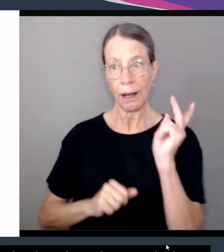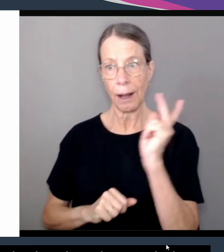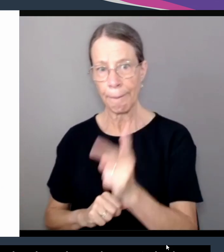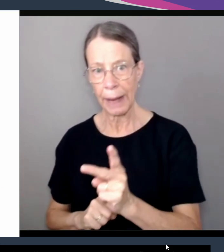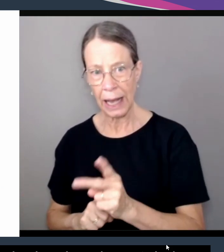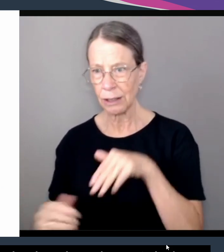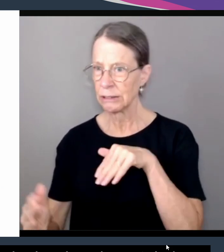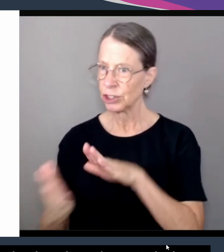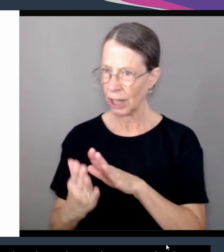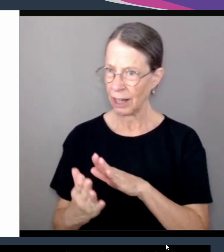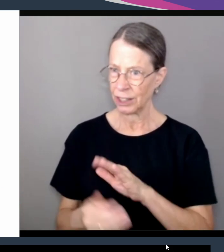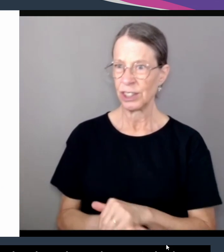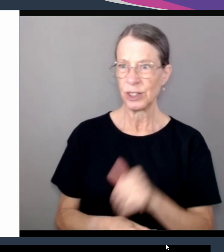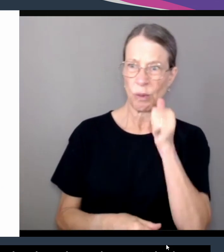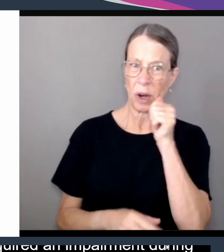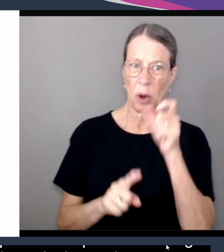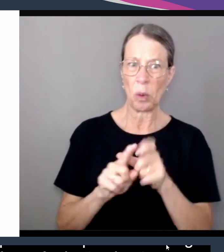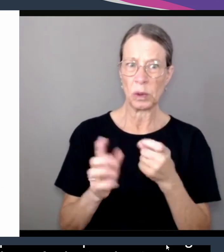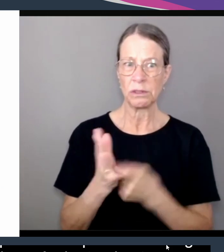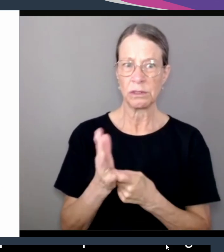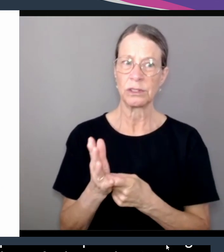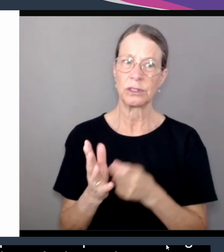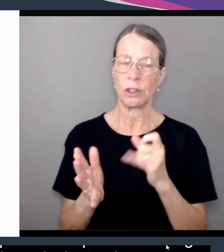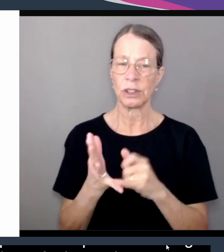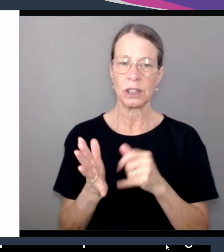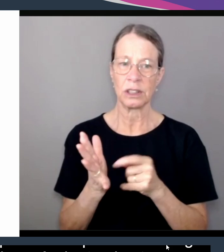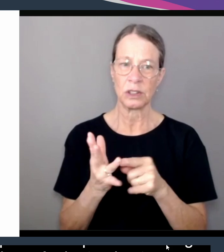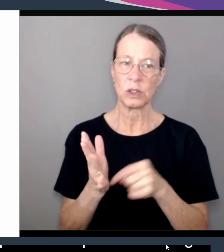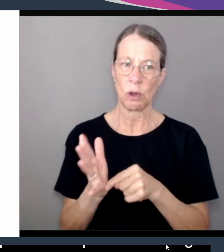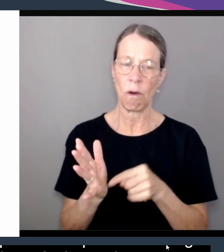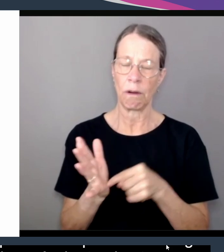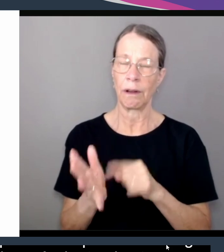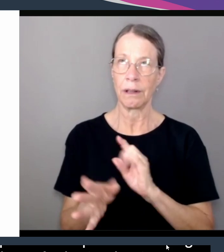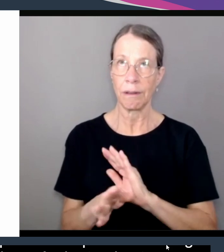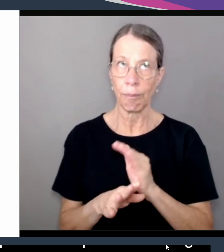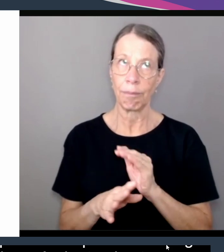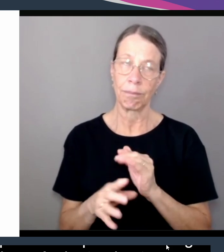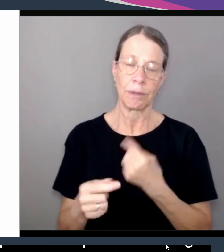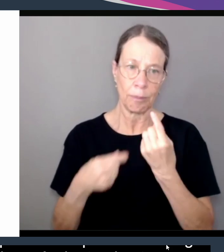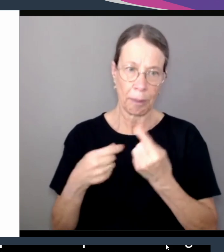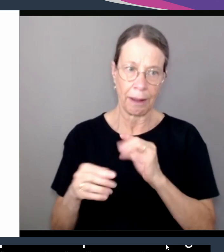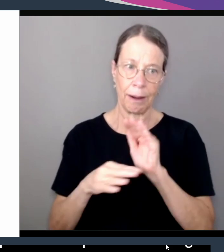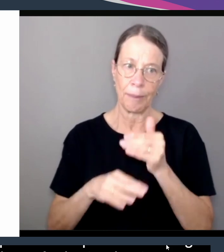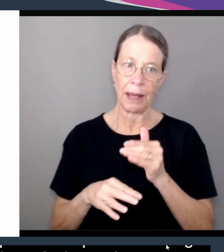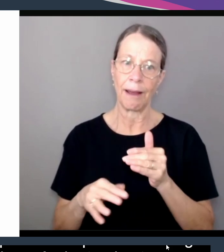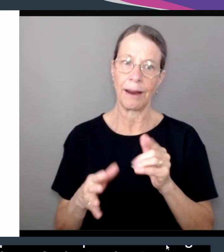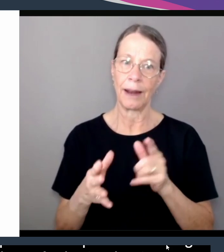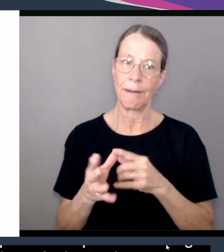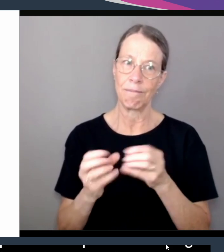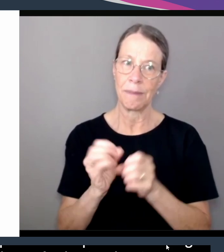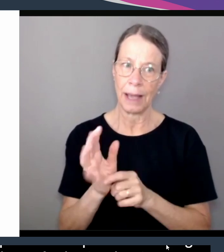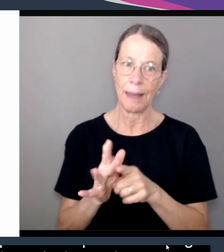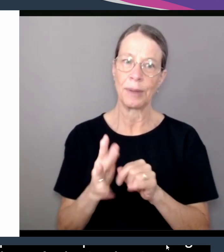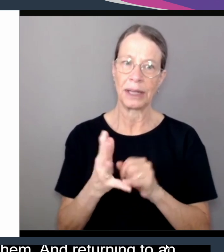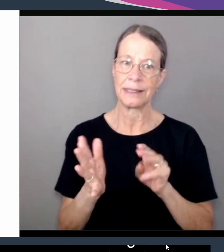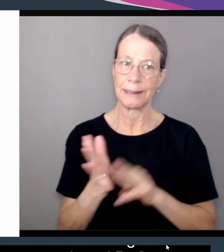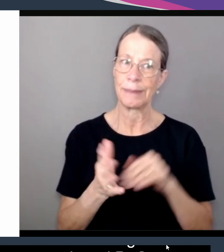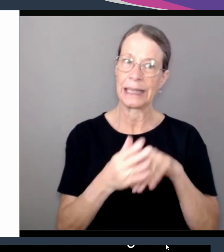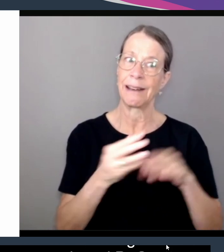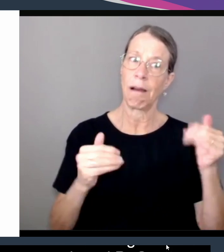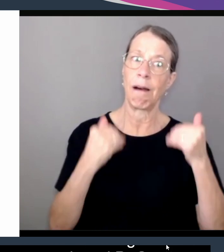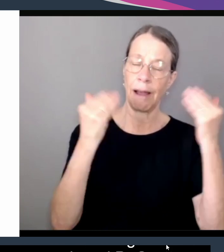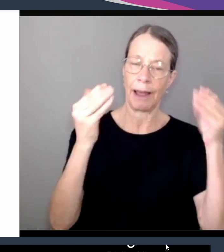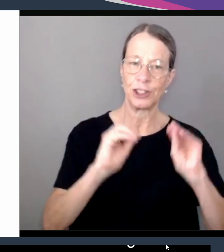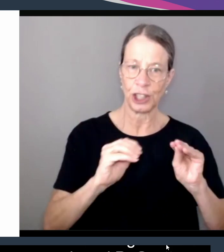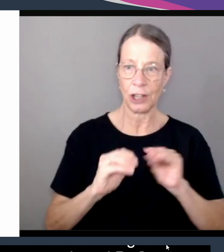Scott speak about the ableism inherent in higher education. And so this course is a way to start bridging some of those gaps.